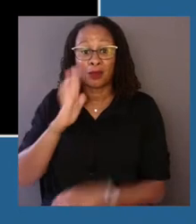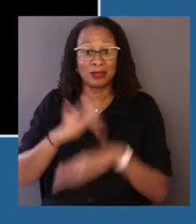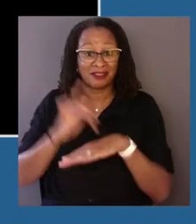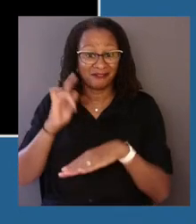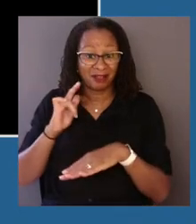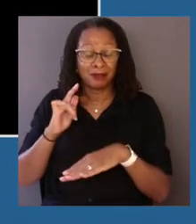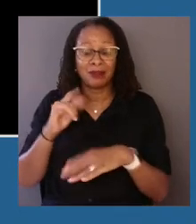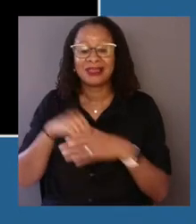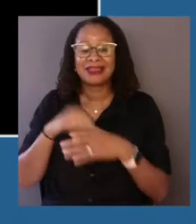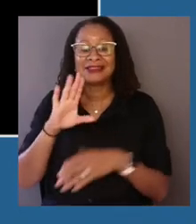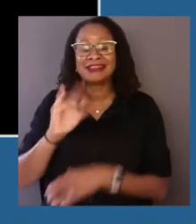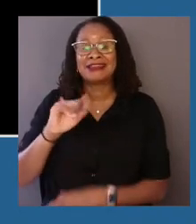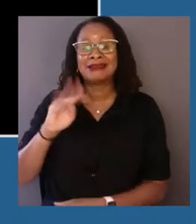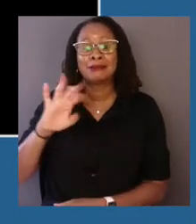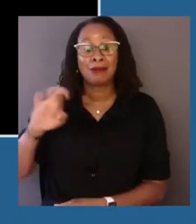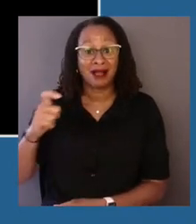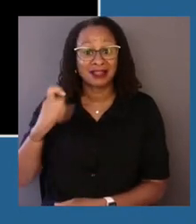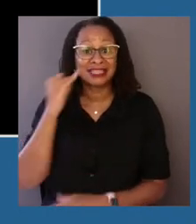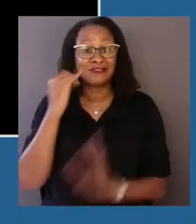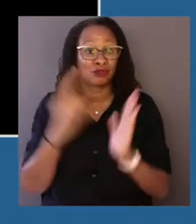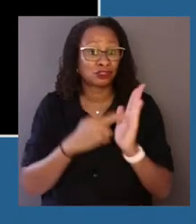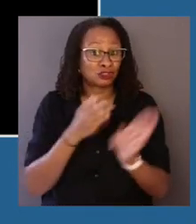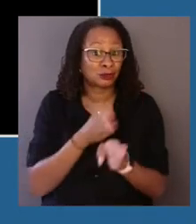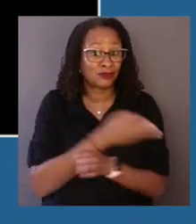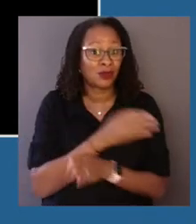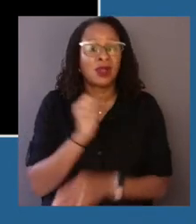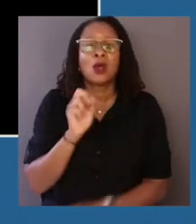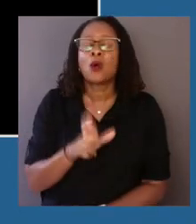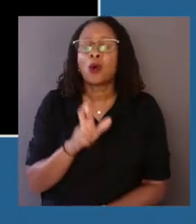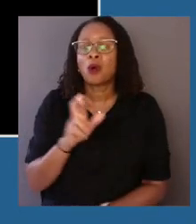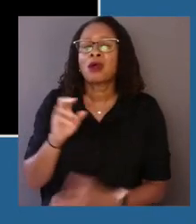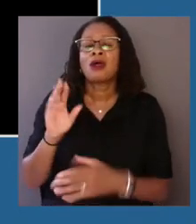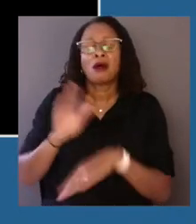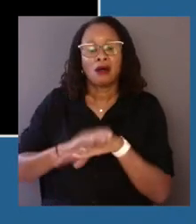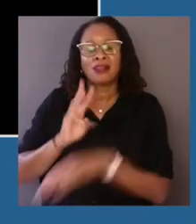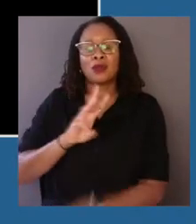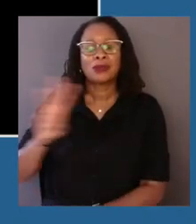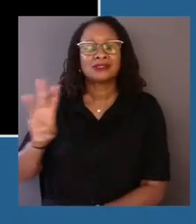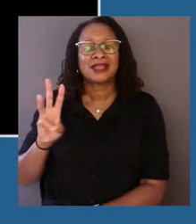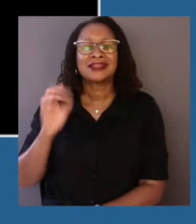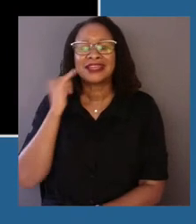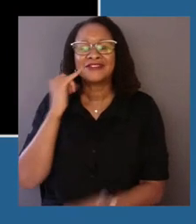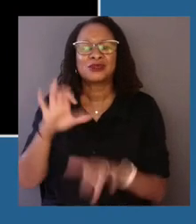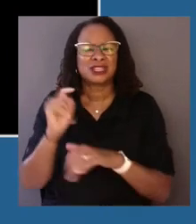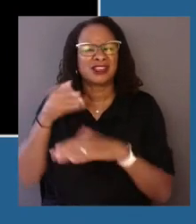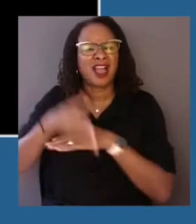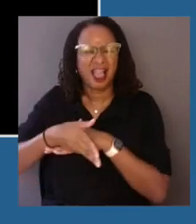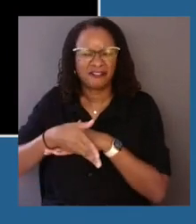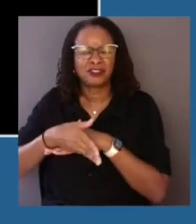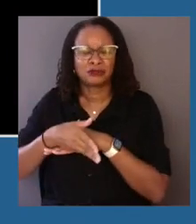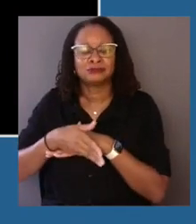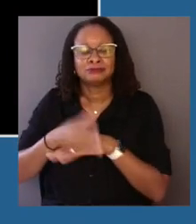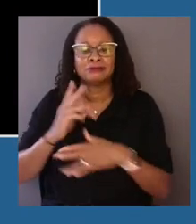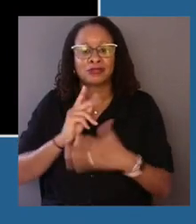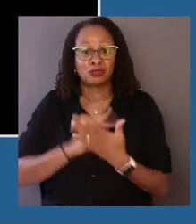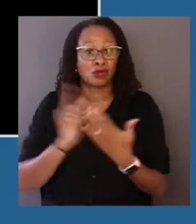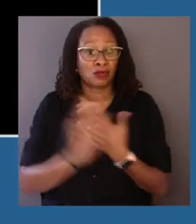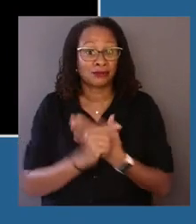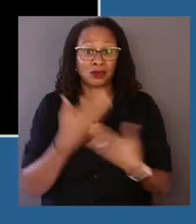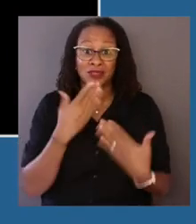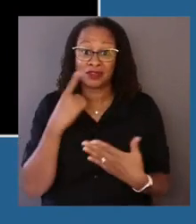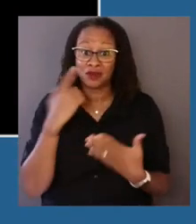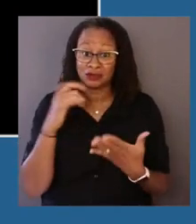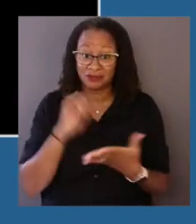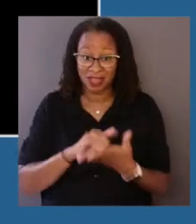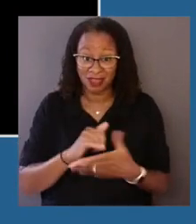event in advance, or on our website if you did not, just after the show. So thank you for joining me in that. And now if